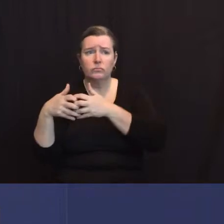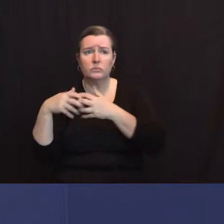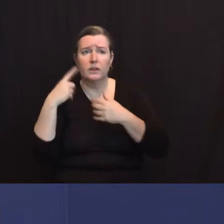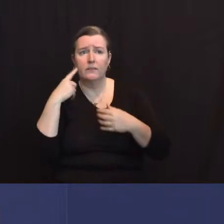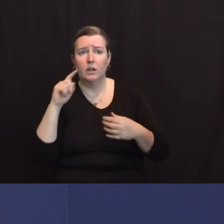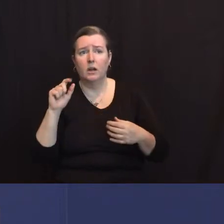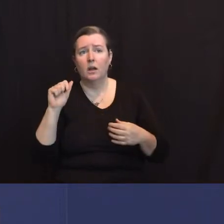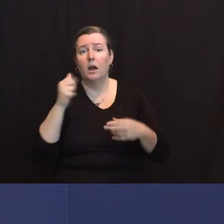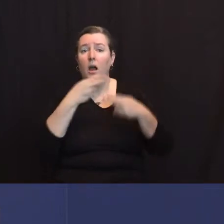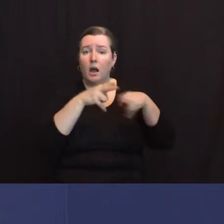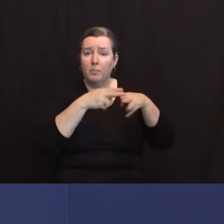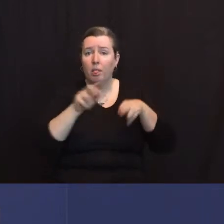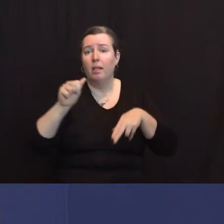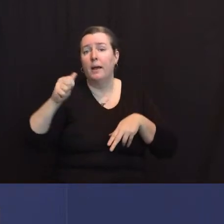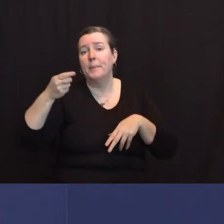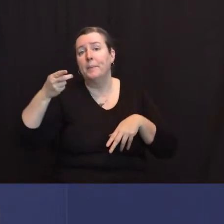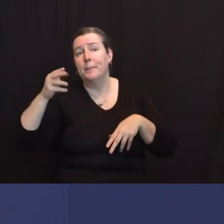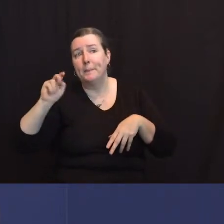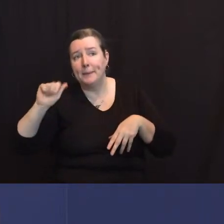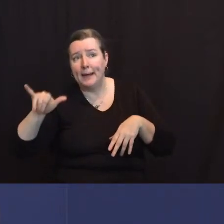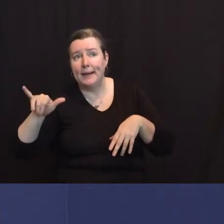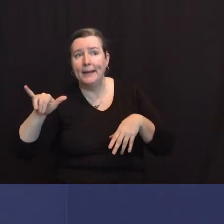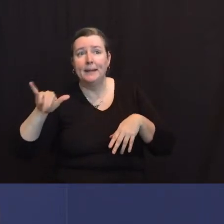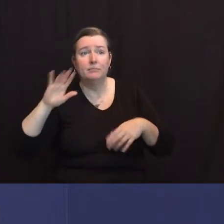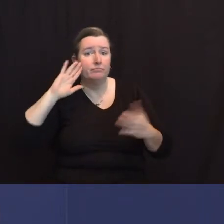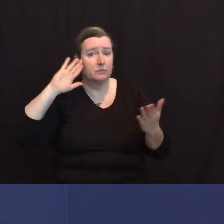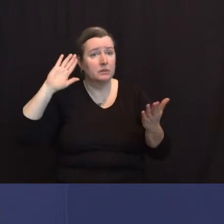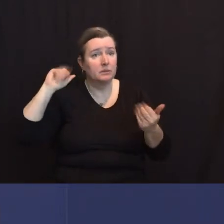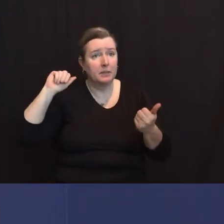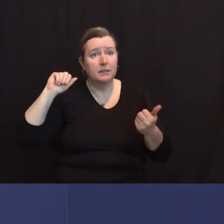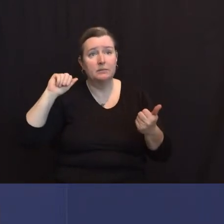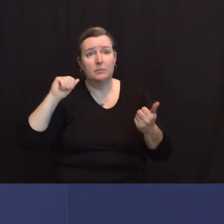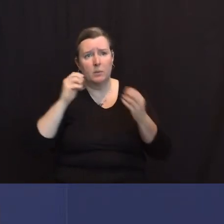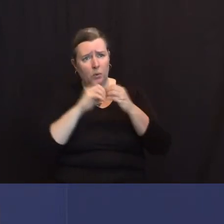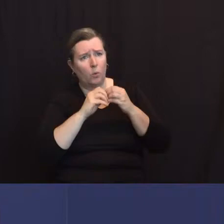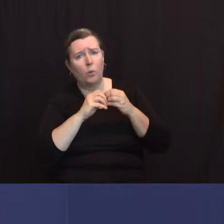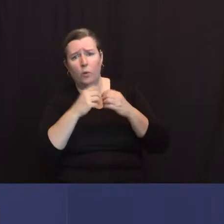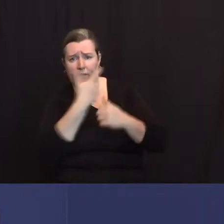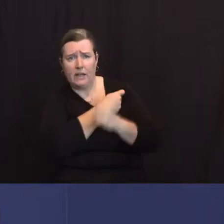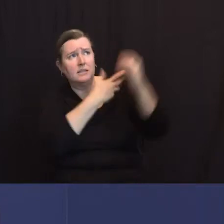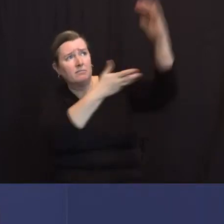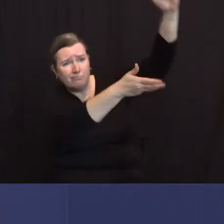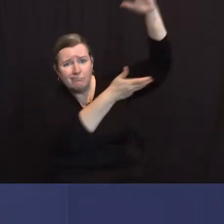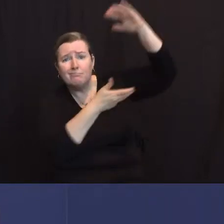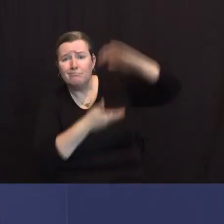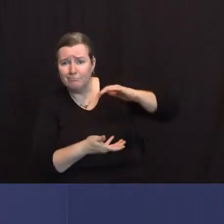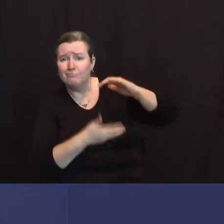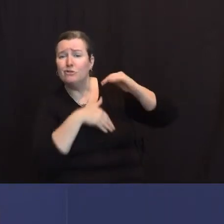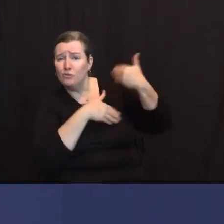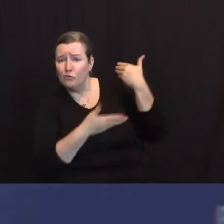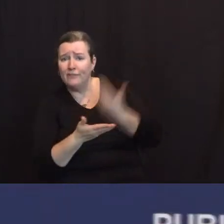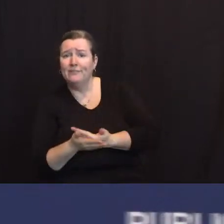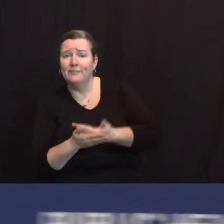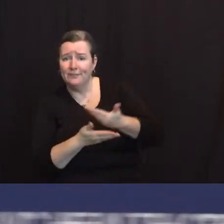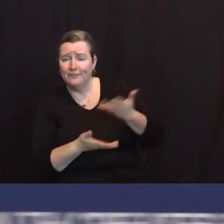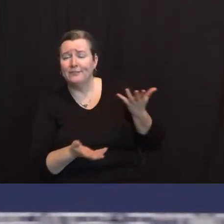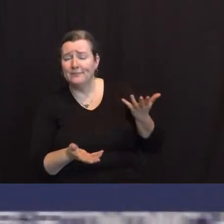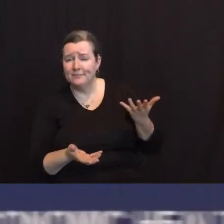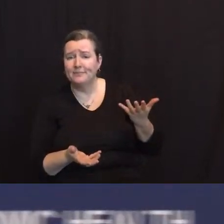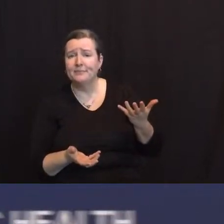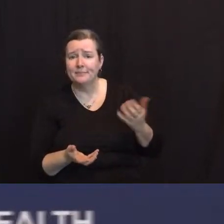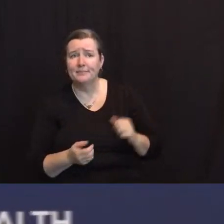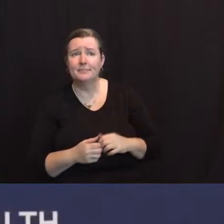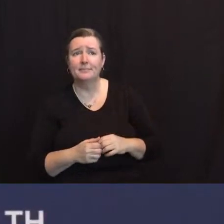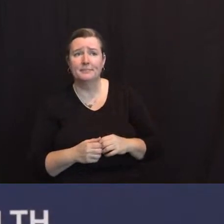we expect the supply to increase. We want to be able to jump on that pretty quickly. There's real value. We've made